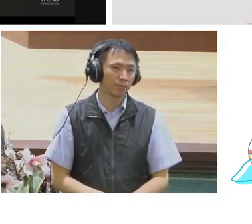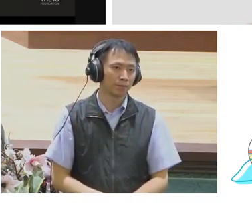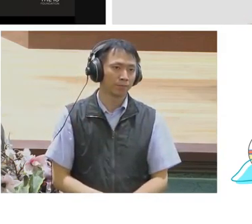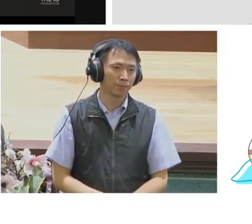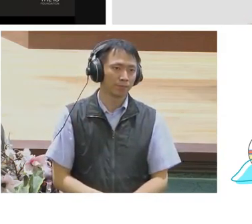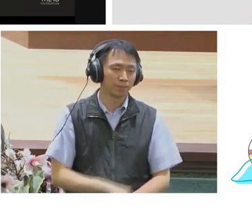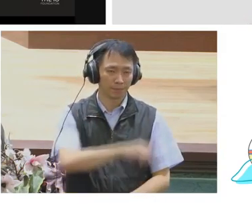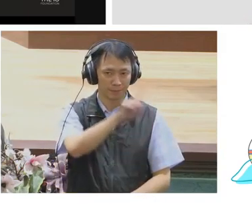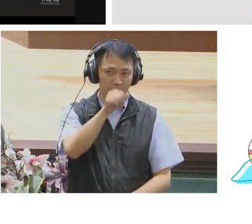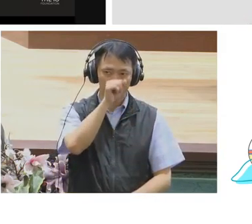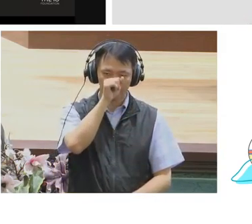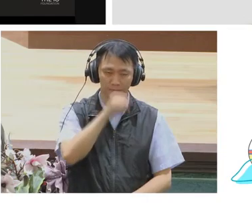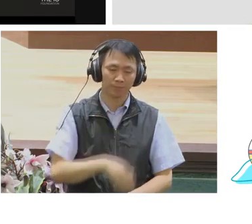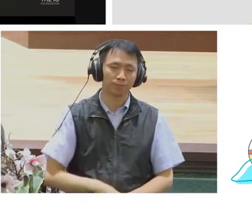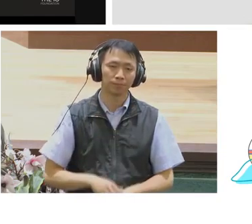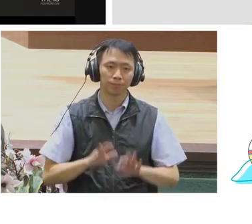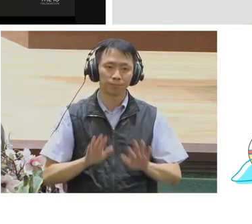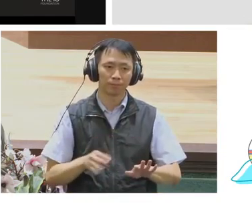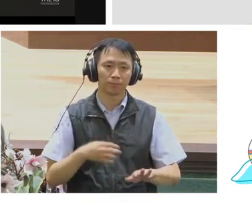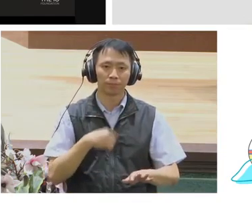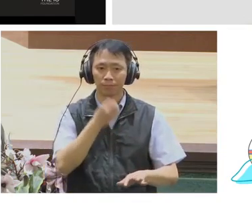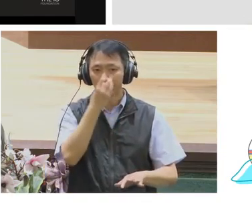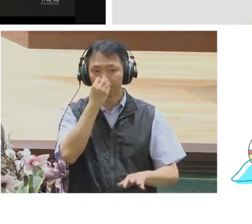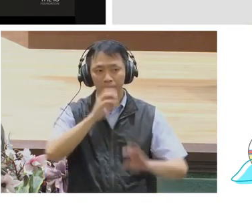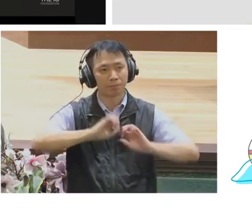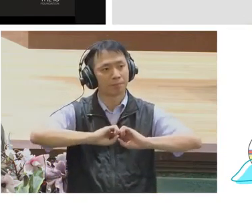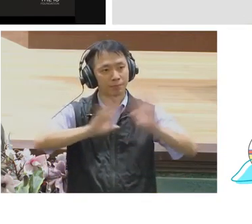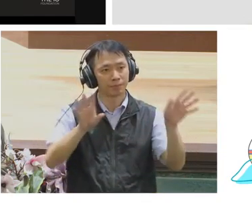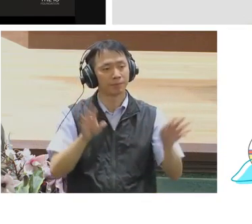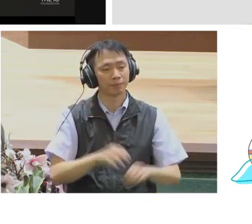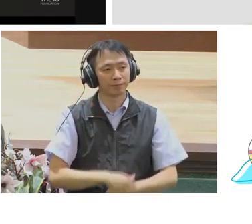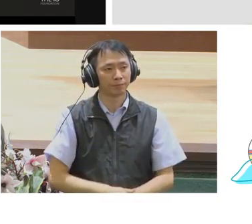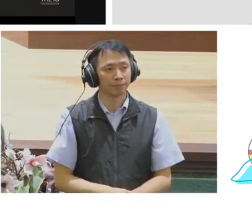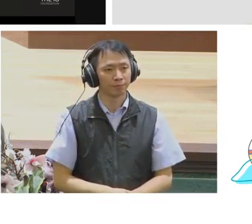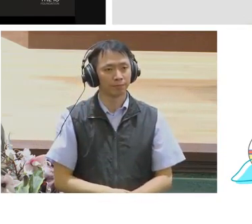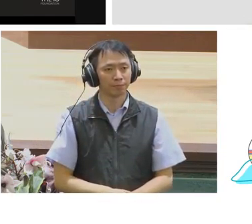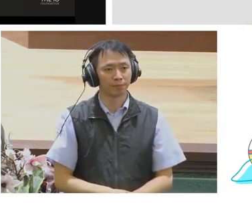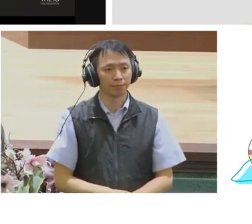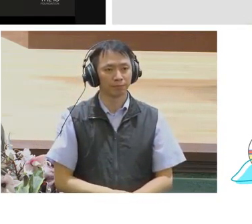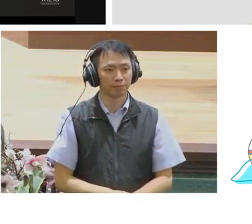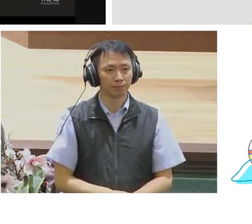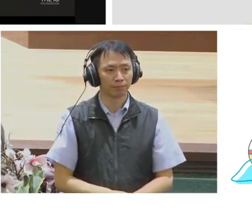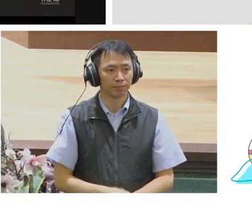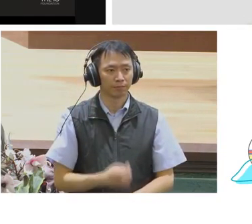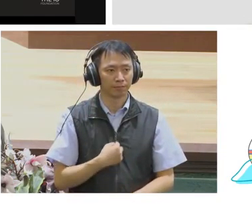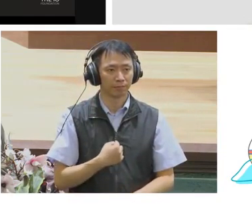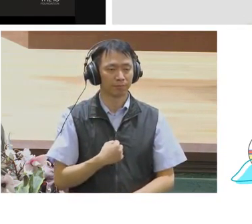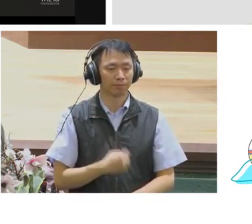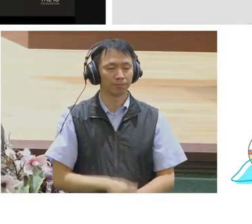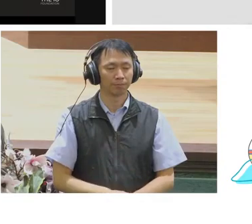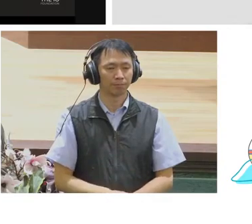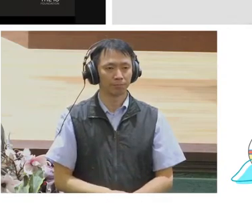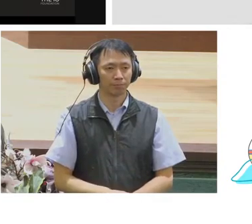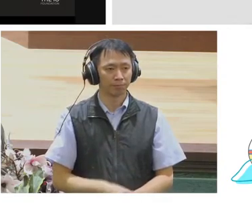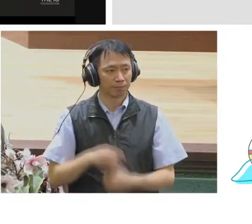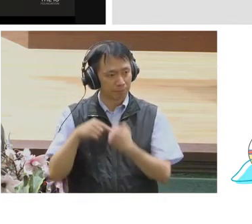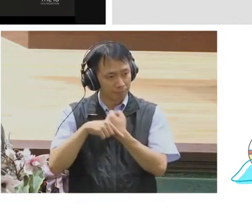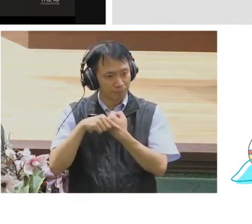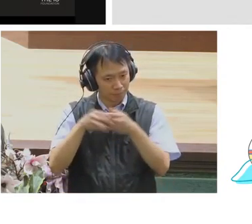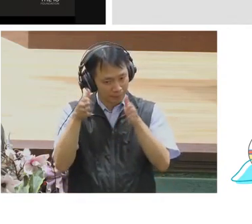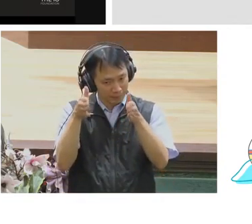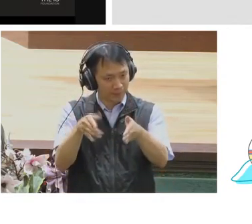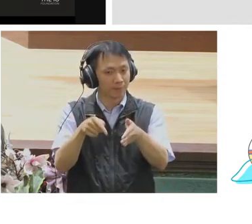currently responsible for analyzing and researching for PRC and the Chinese provinces. So just now, Julie has